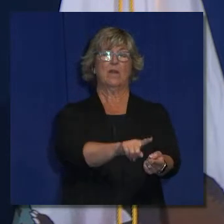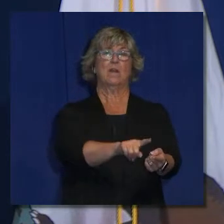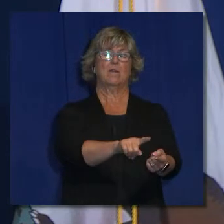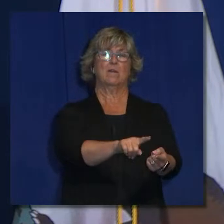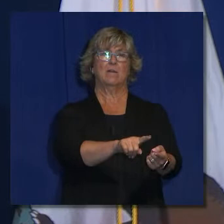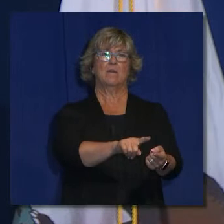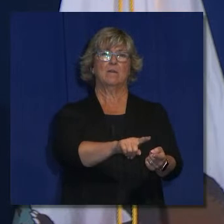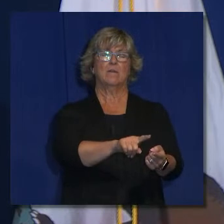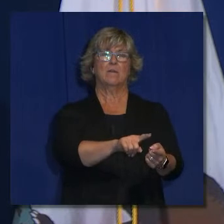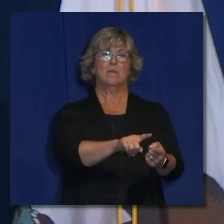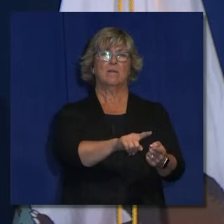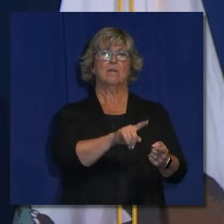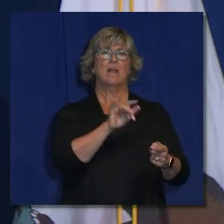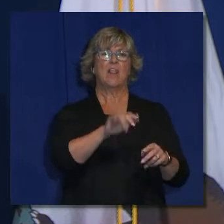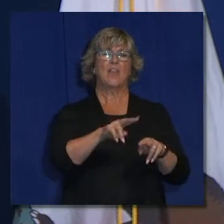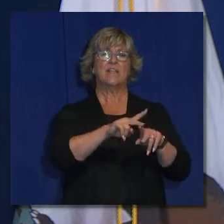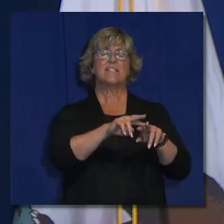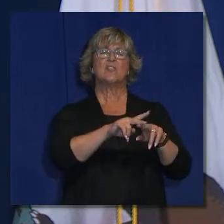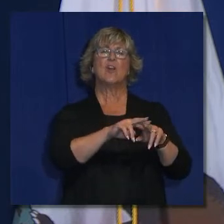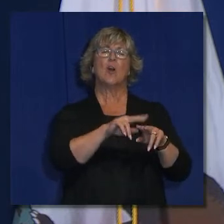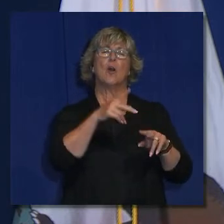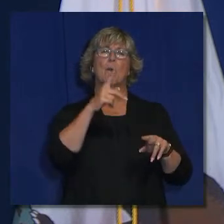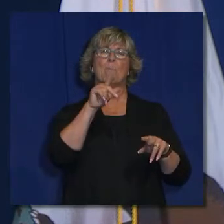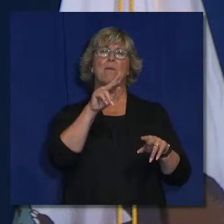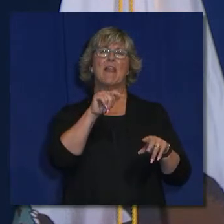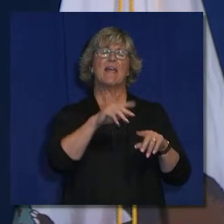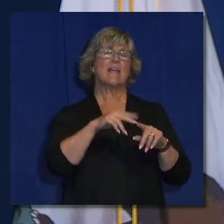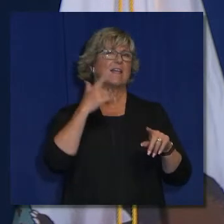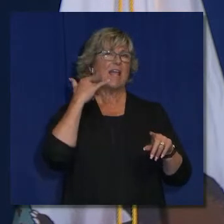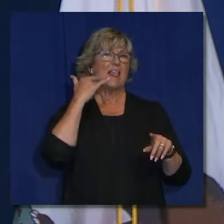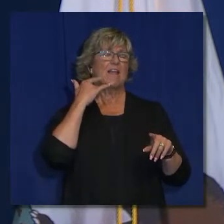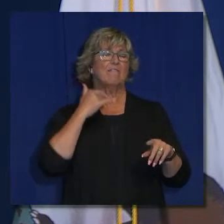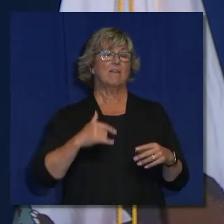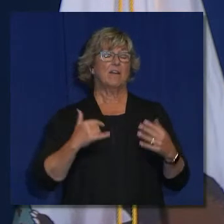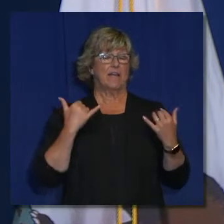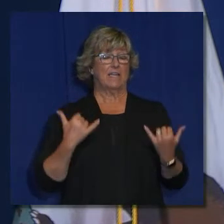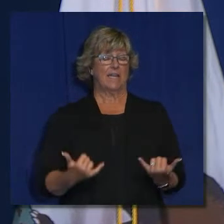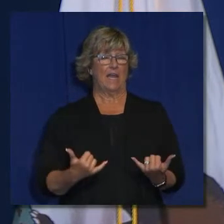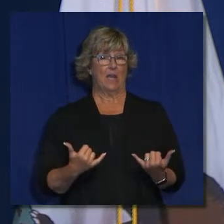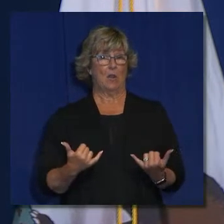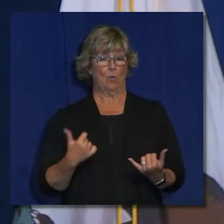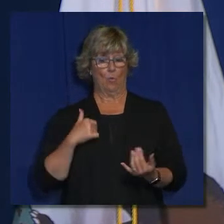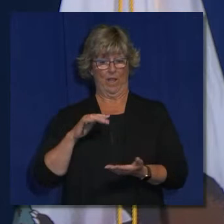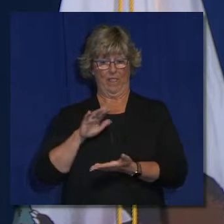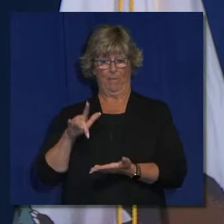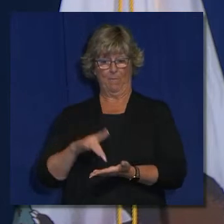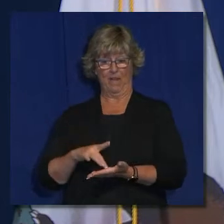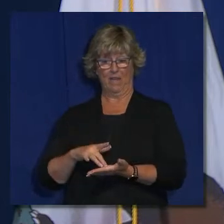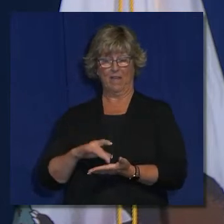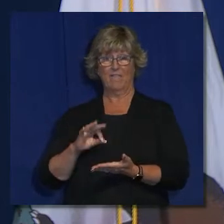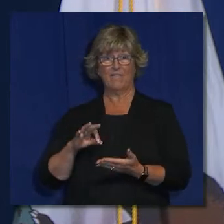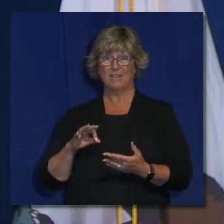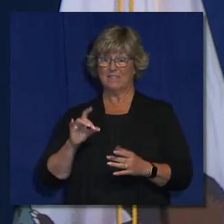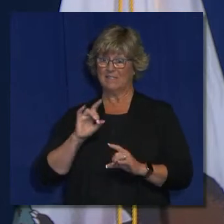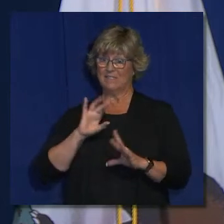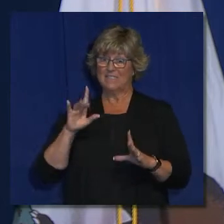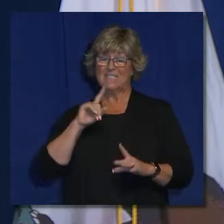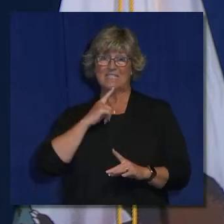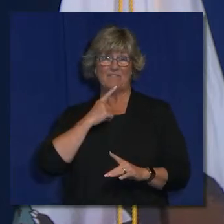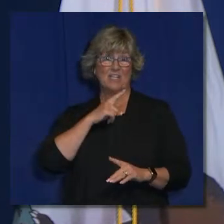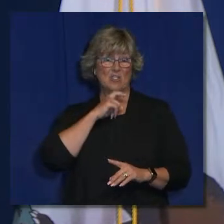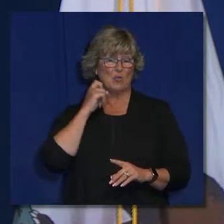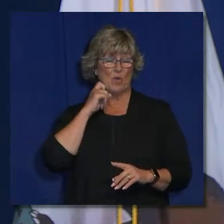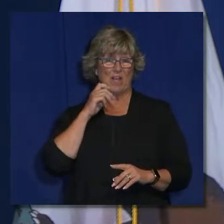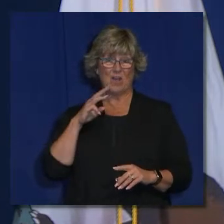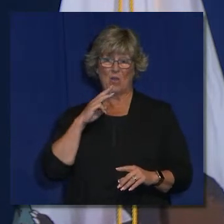large desalination plant in Southern California. And I wanted to ask, now that we're, of course, in the middle of this severe drought and water